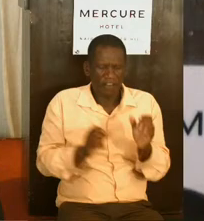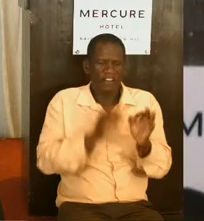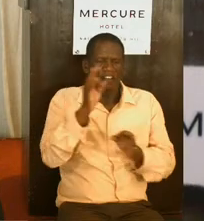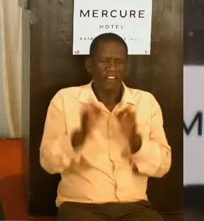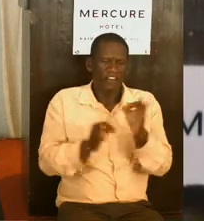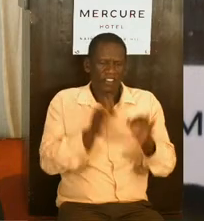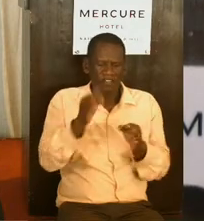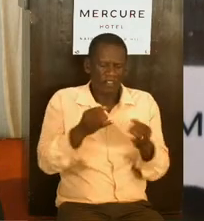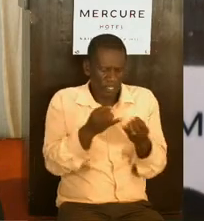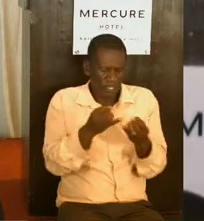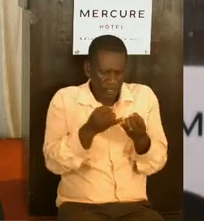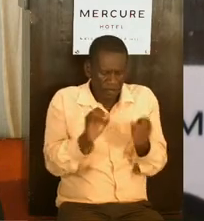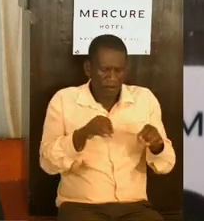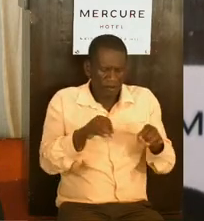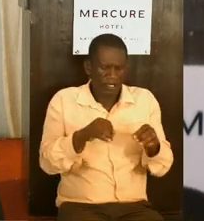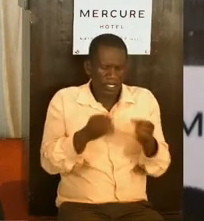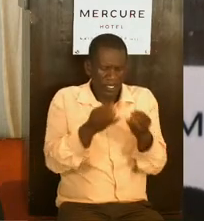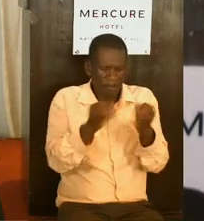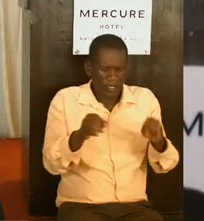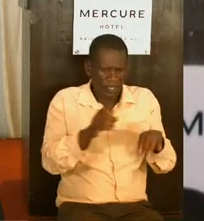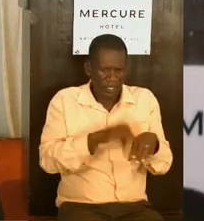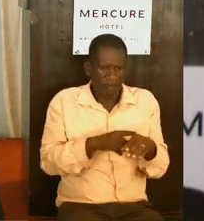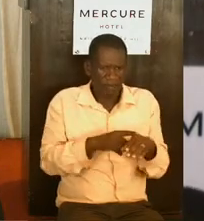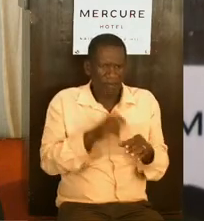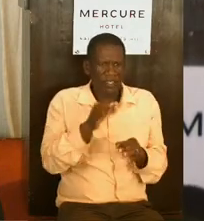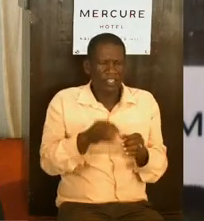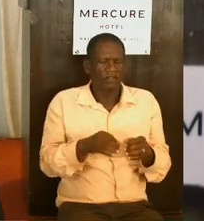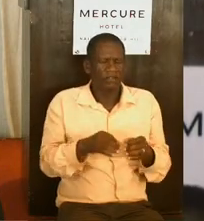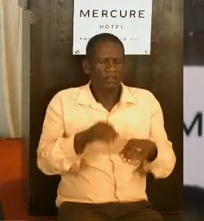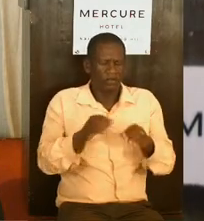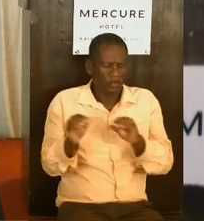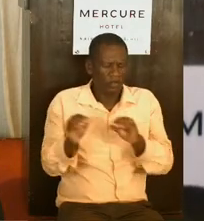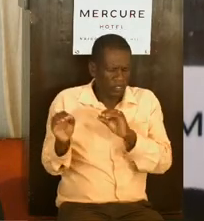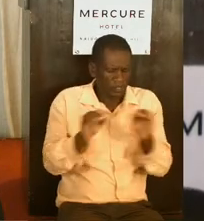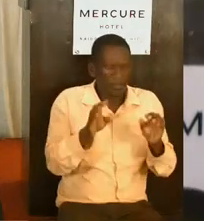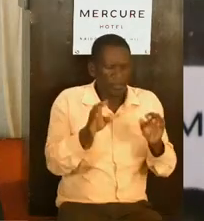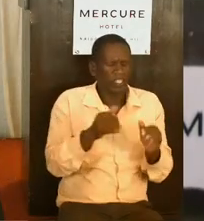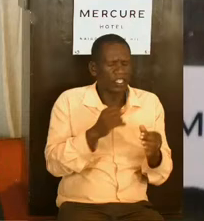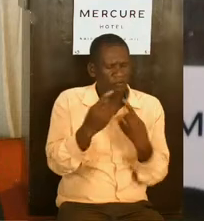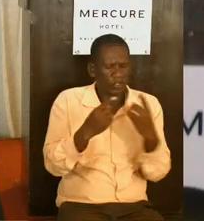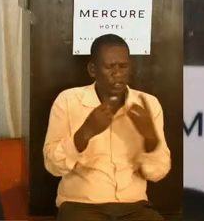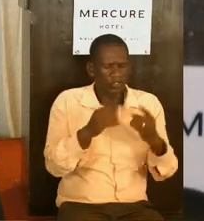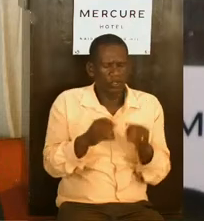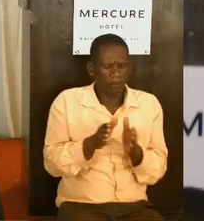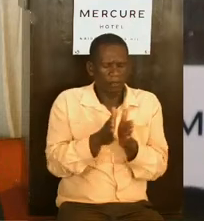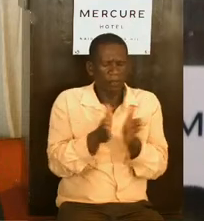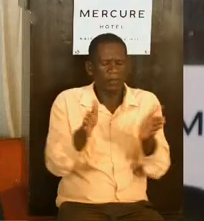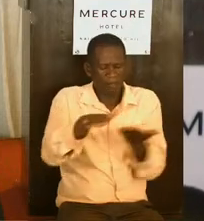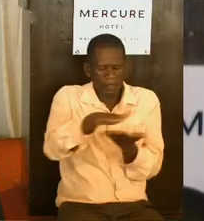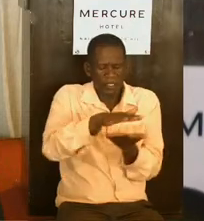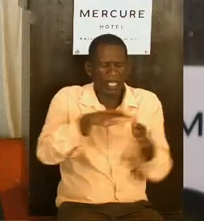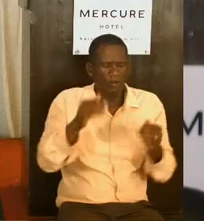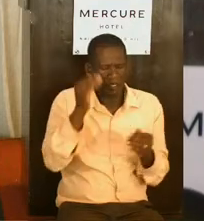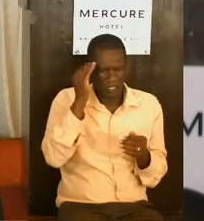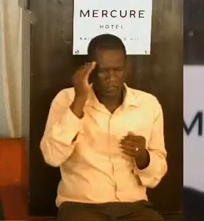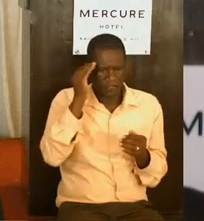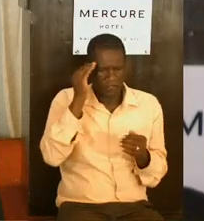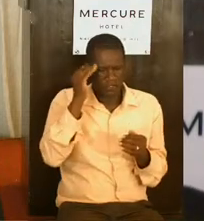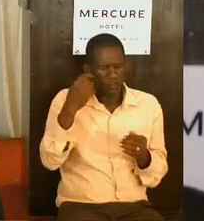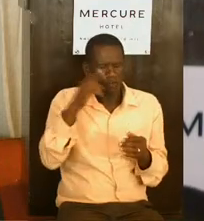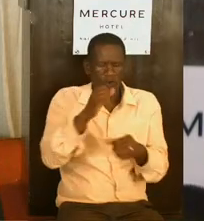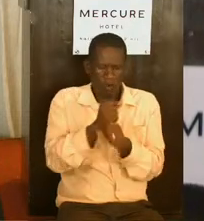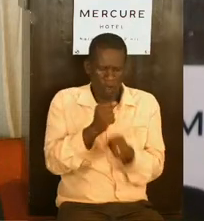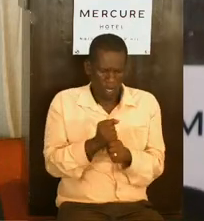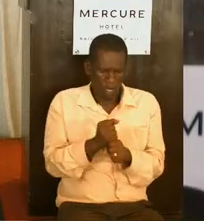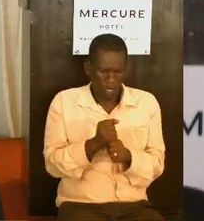at the independent stage we simply transitioned and talked largely about education for